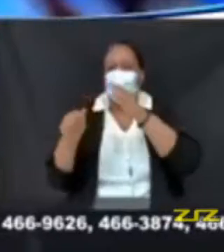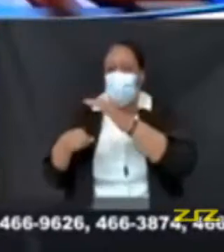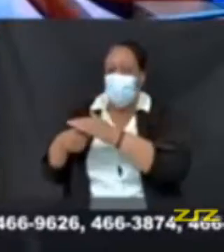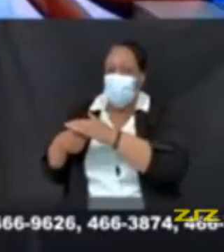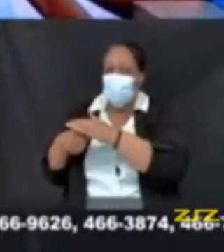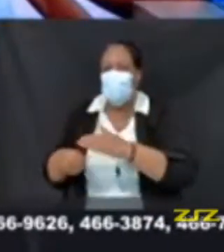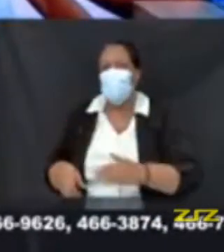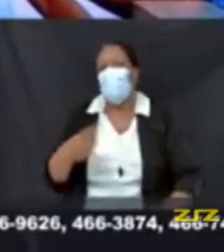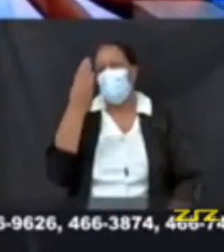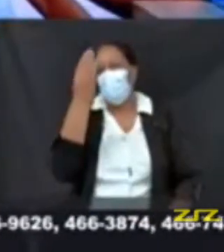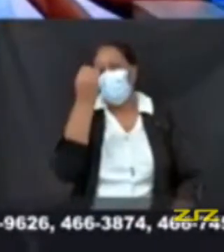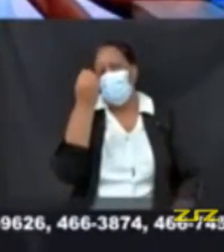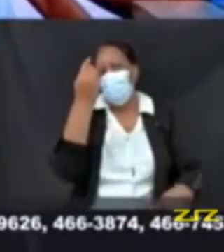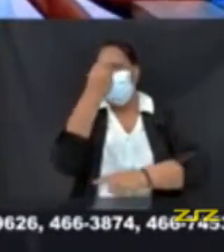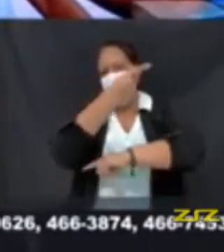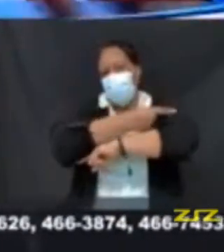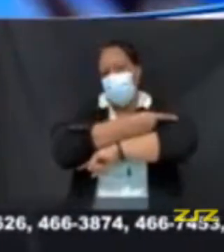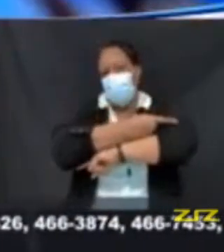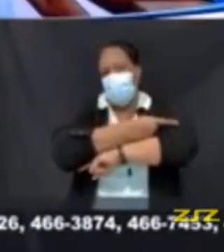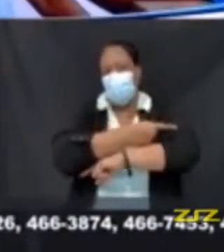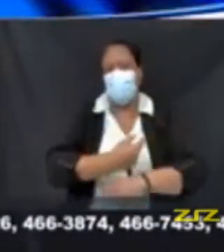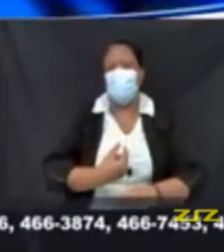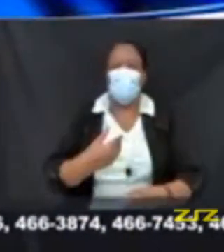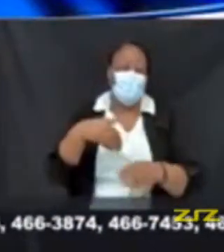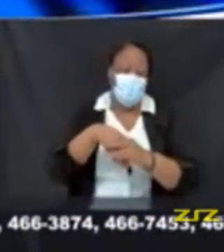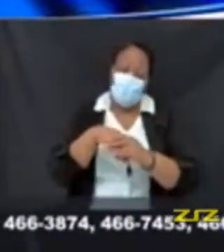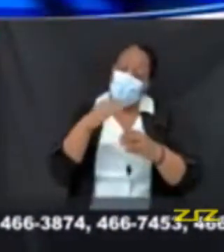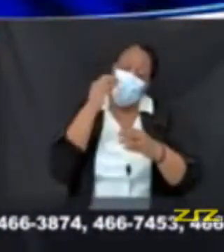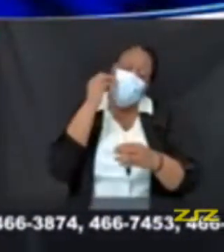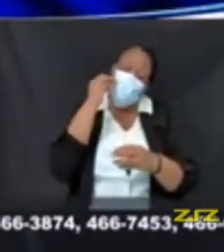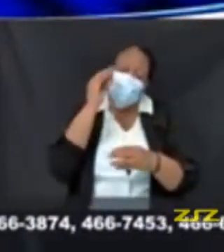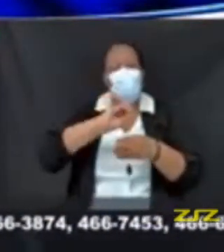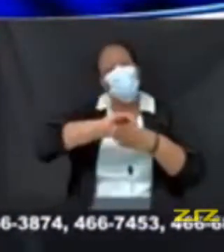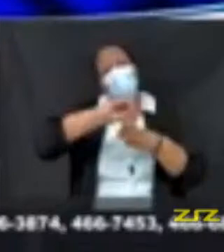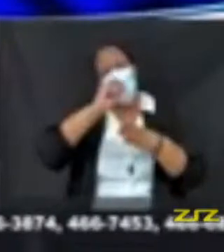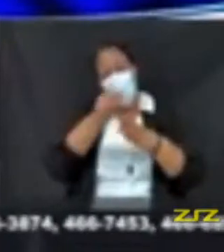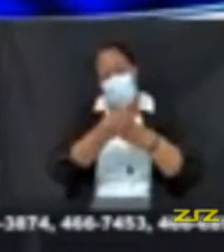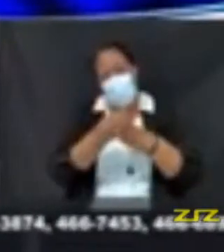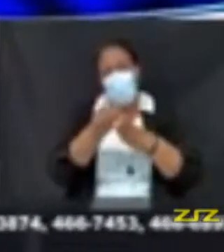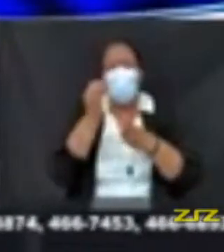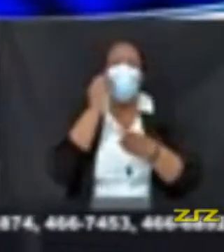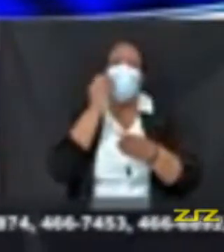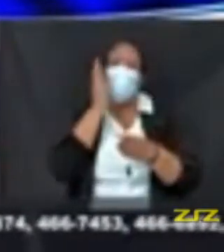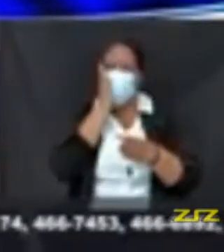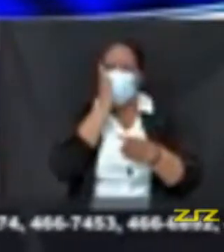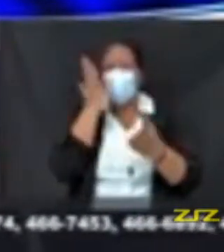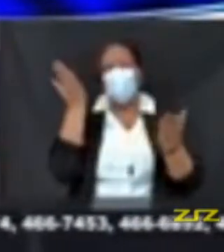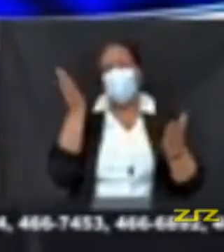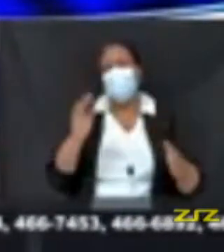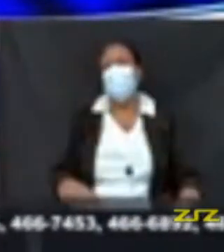an approved private residence or at a COVID-19 approved hotel.